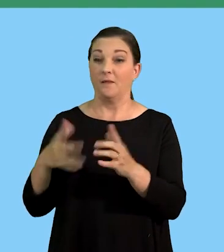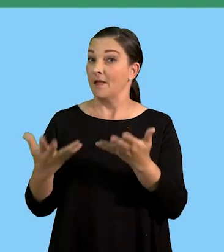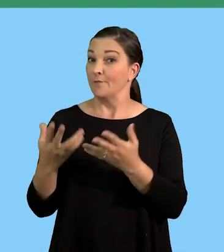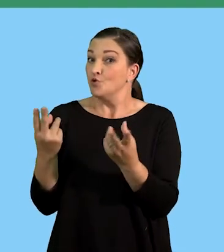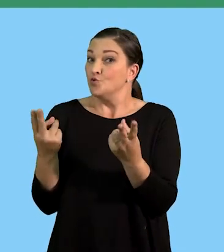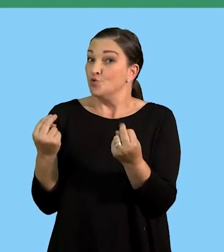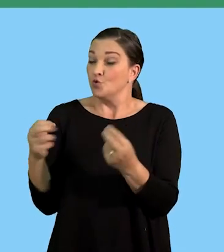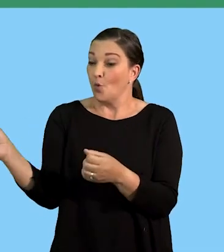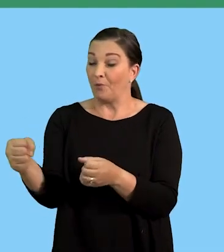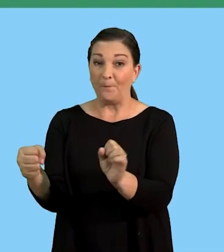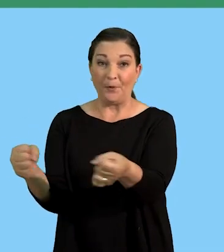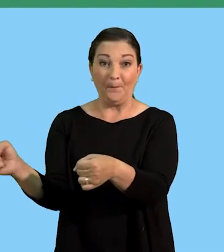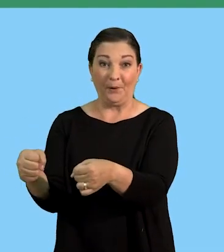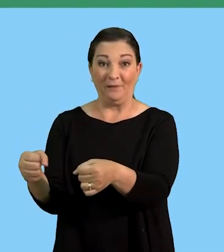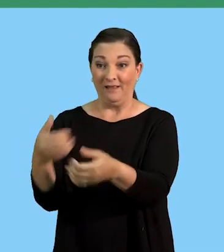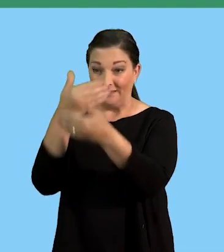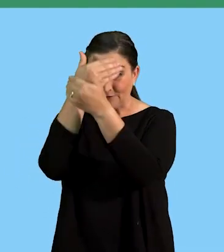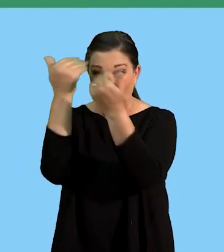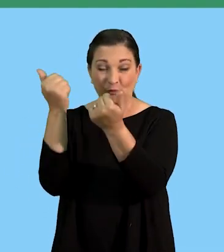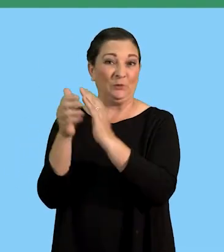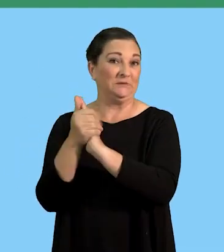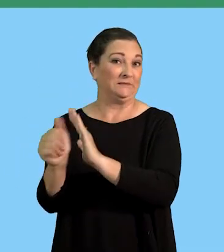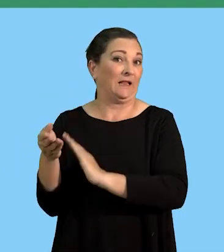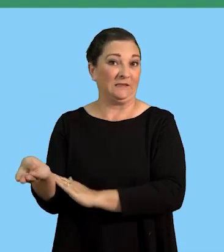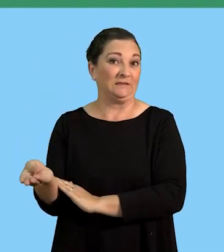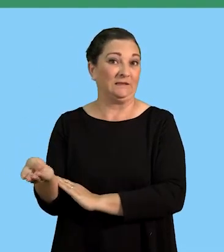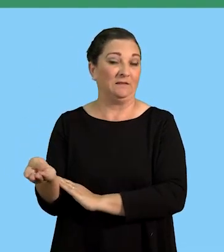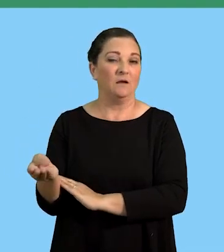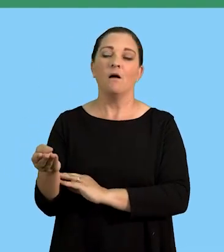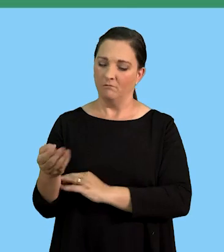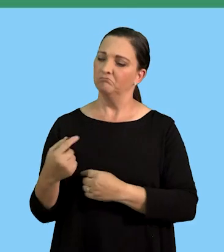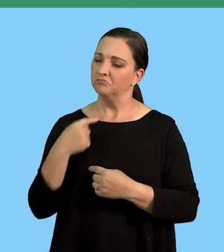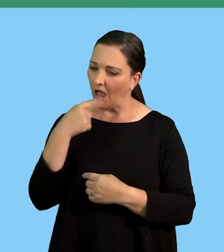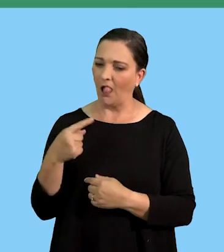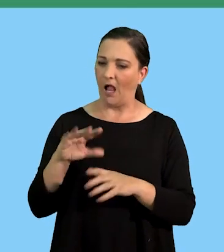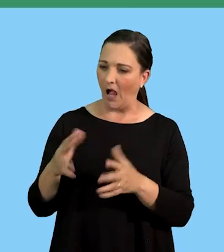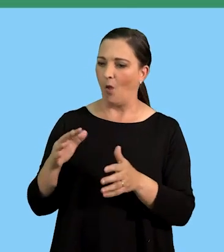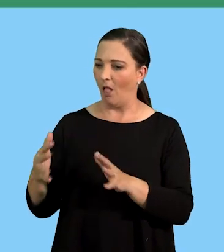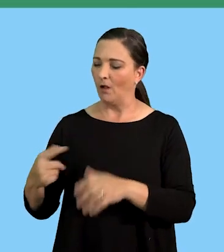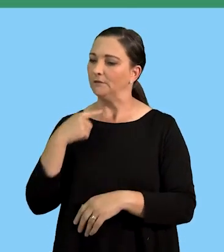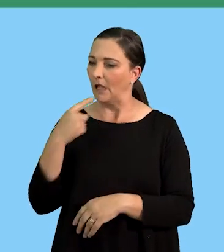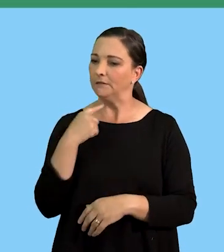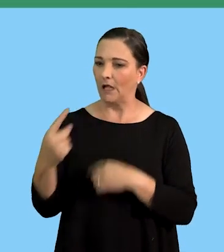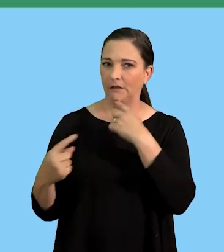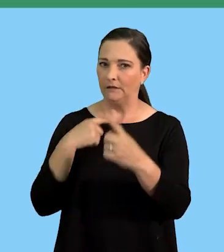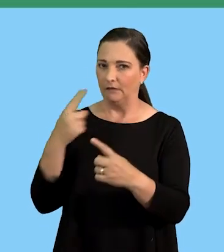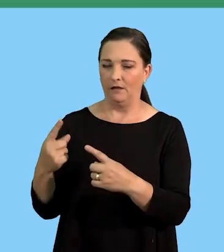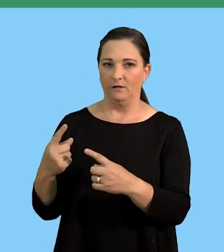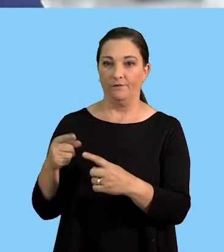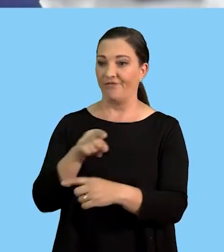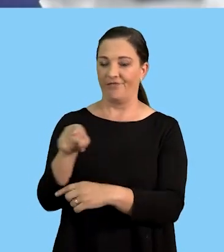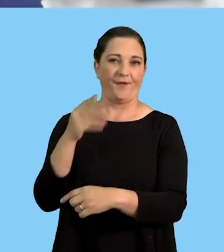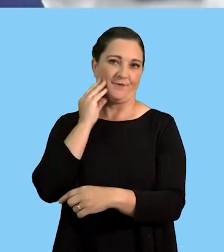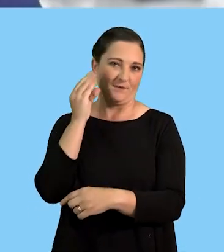when employees are newly appointed and when they are not fully trained, they can just give them instruction without allowing them